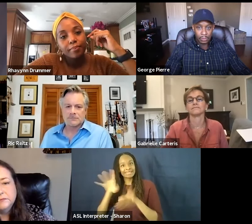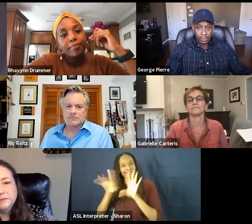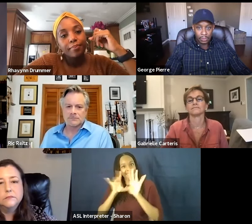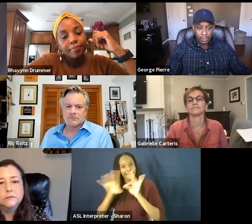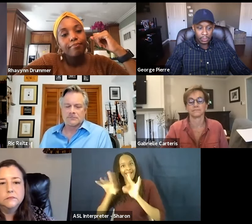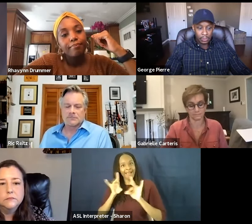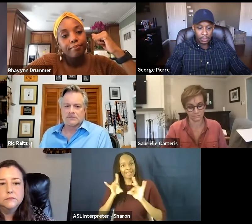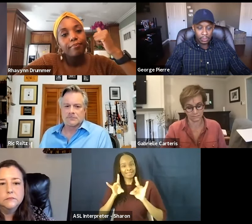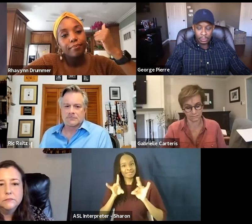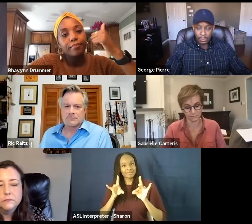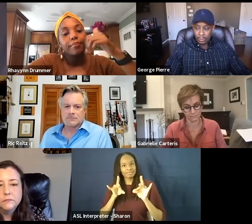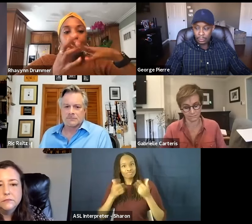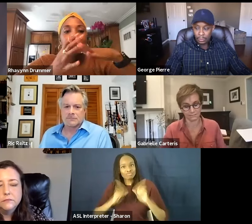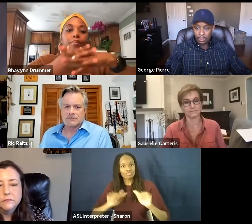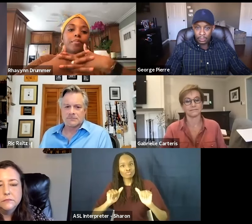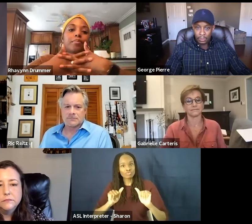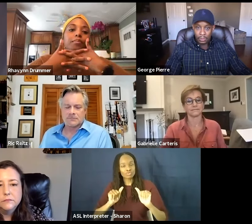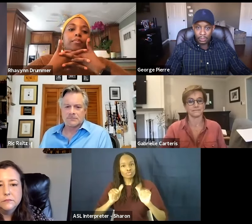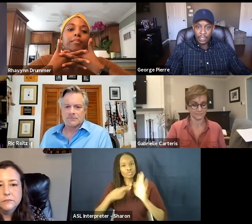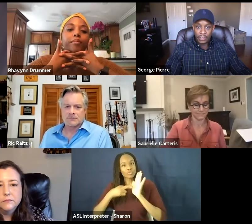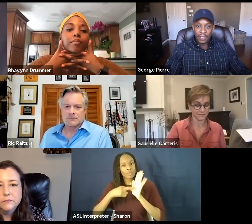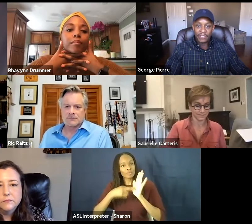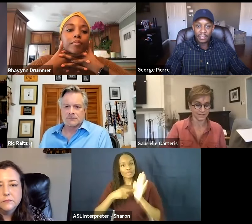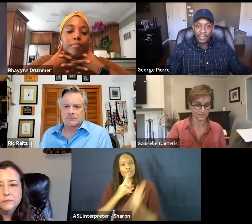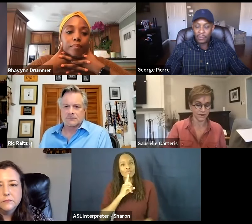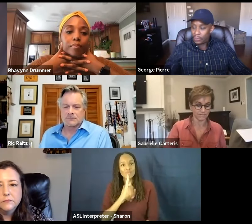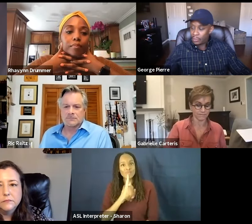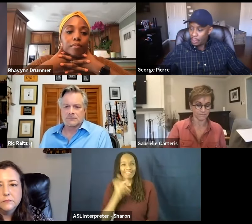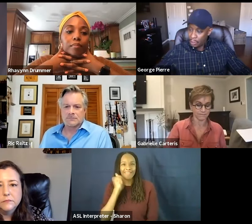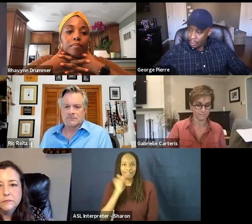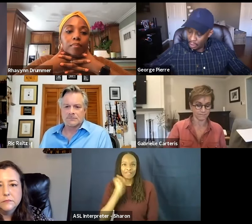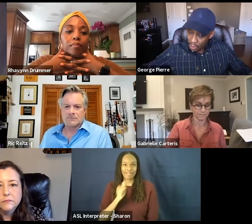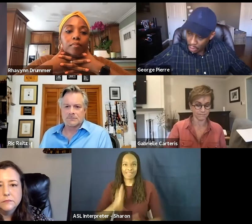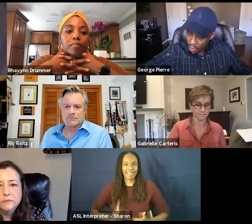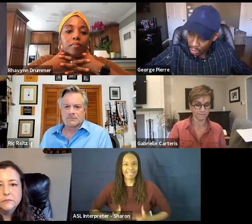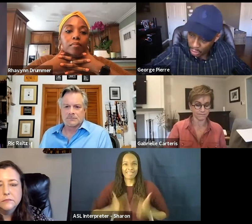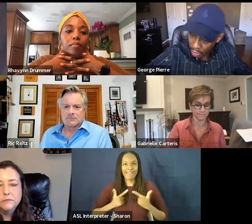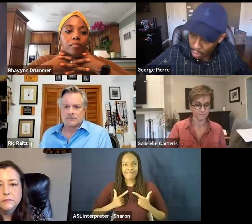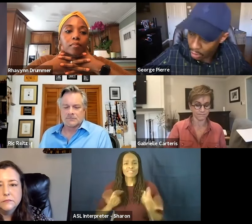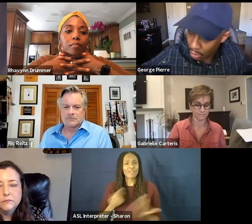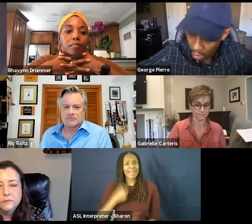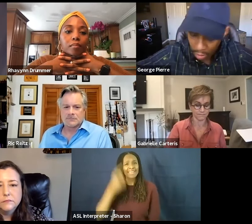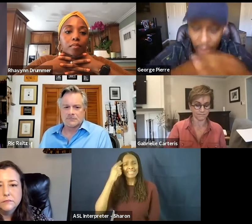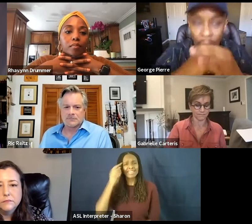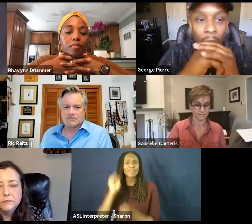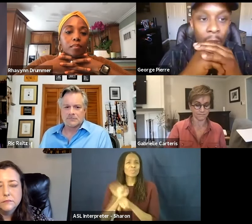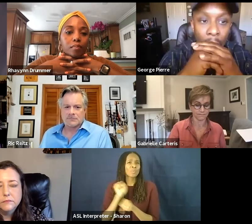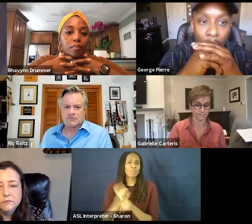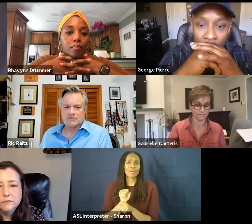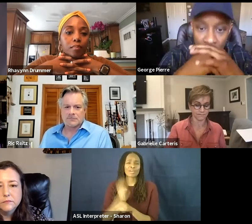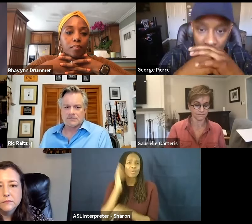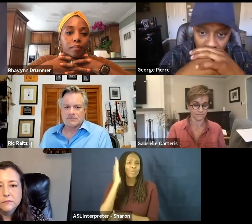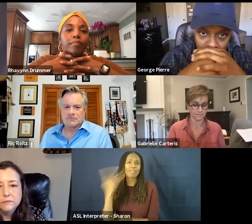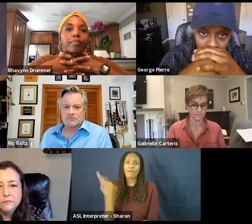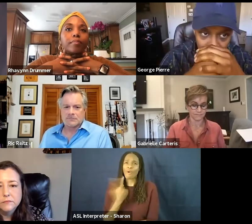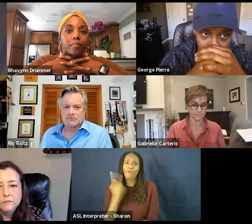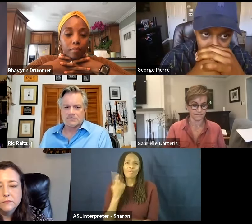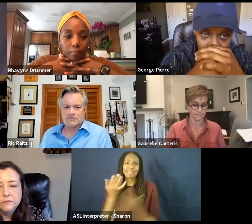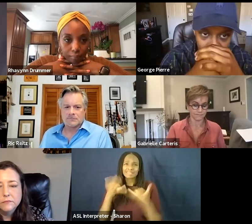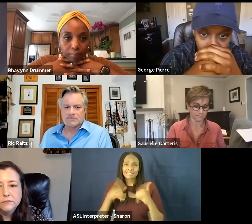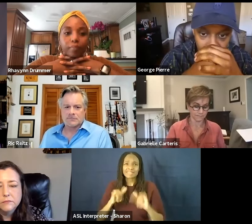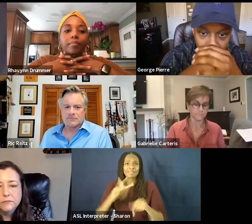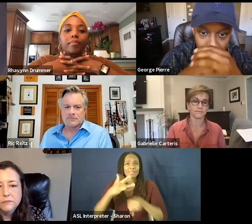to represent real and everyday life. So I think work is always going to be available for all ages because